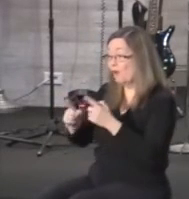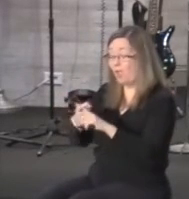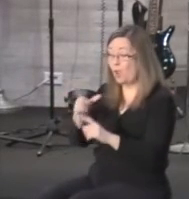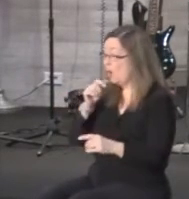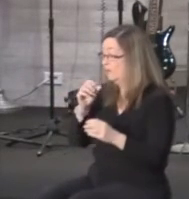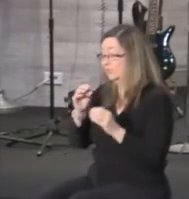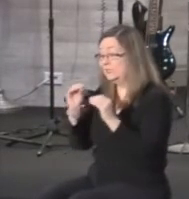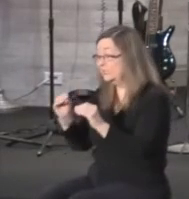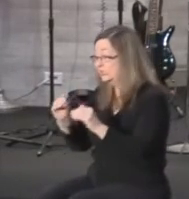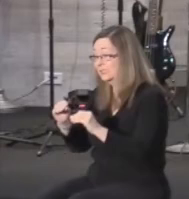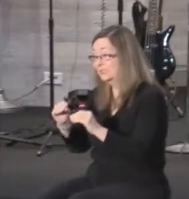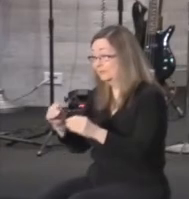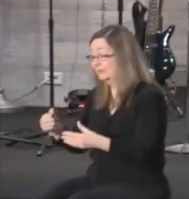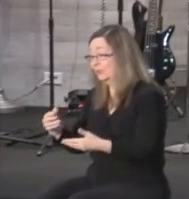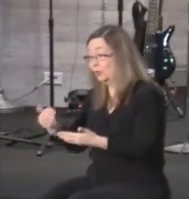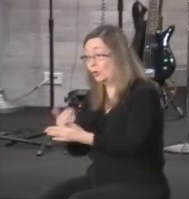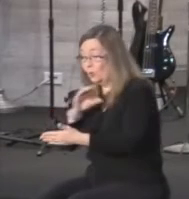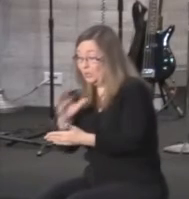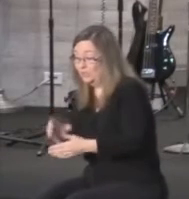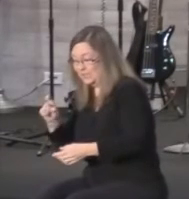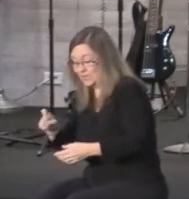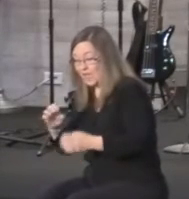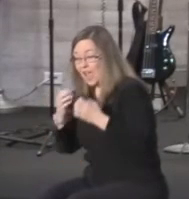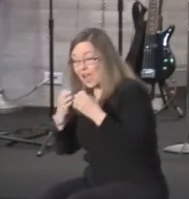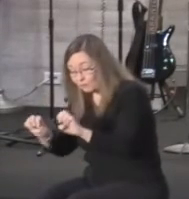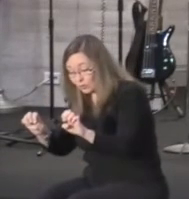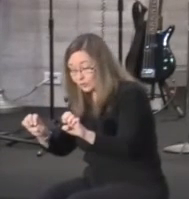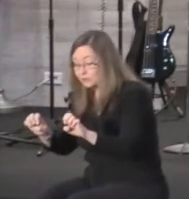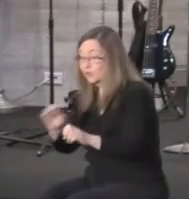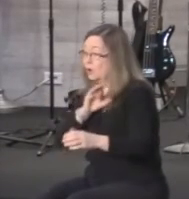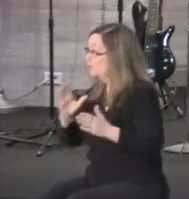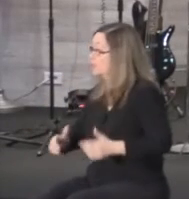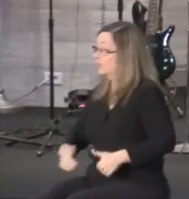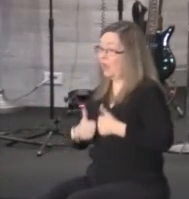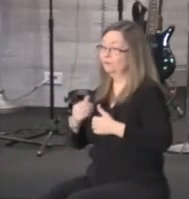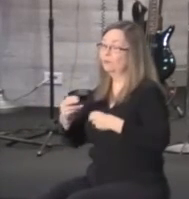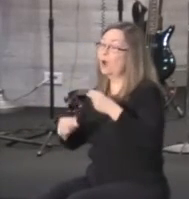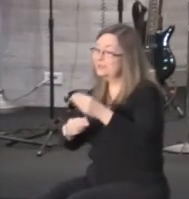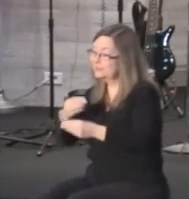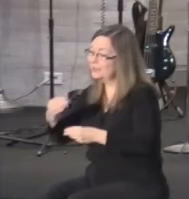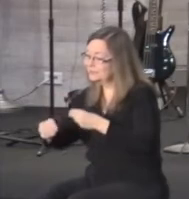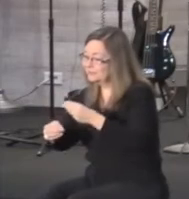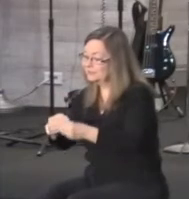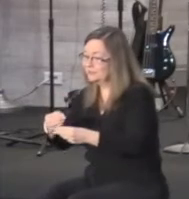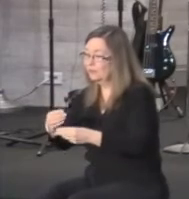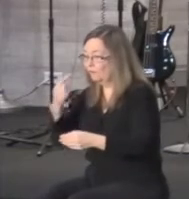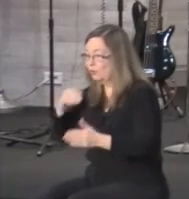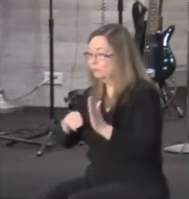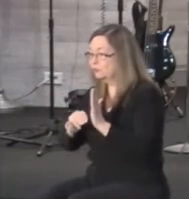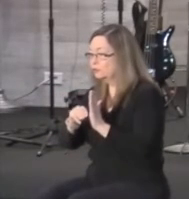whomever's discipling them along. It just takes a lot of effort. Christianity is a process of